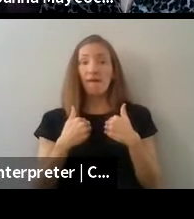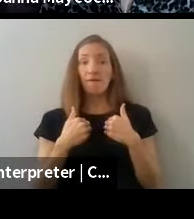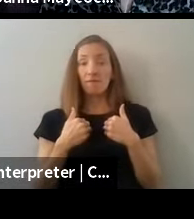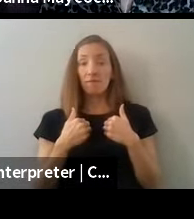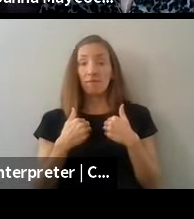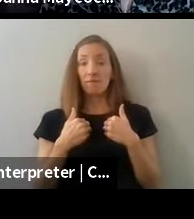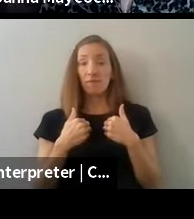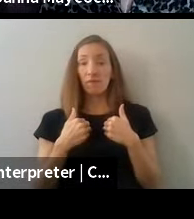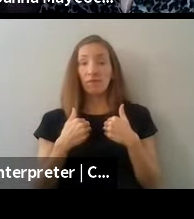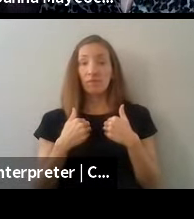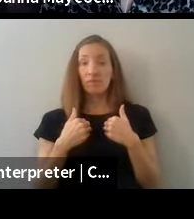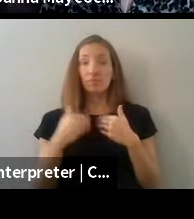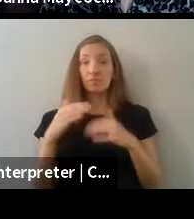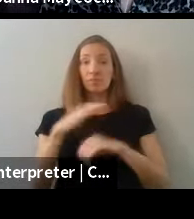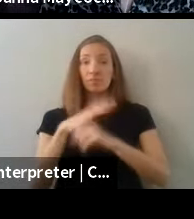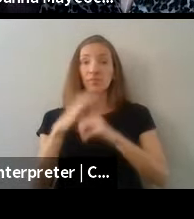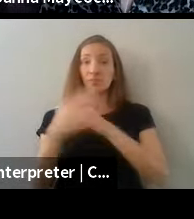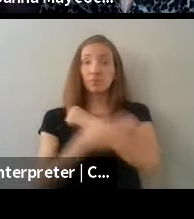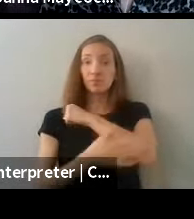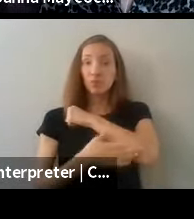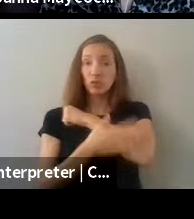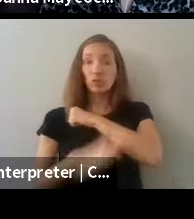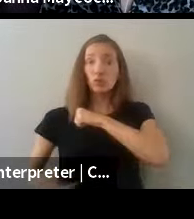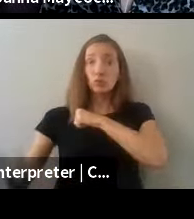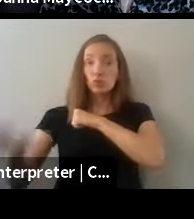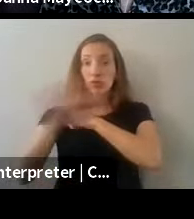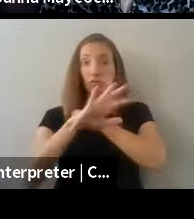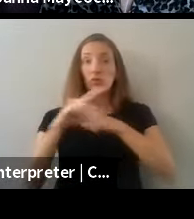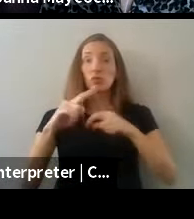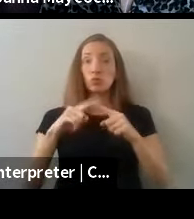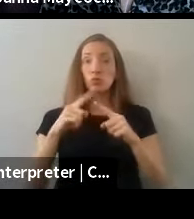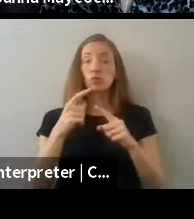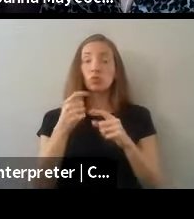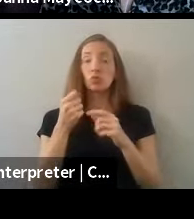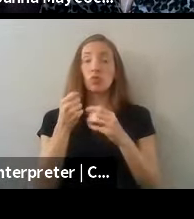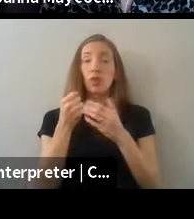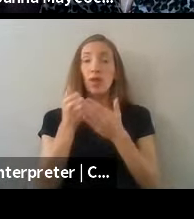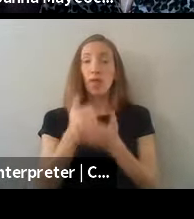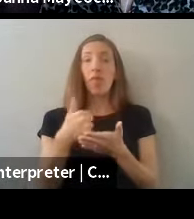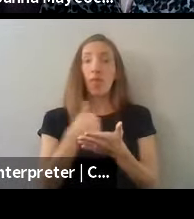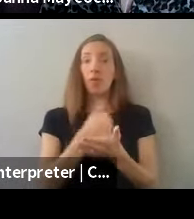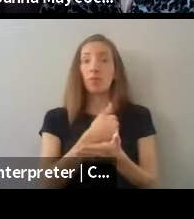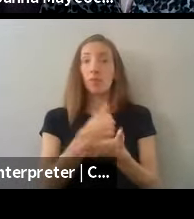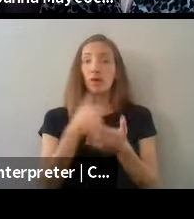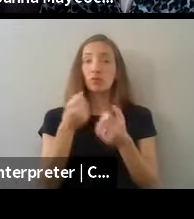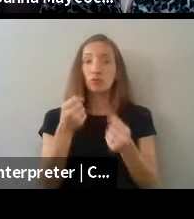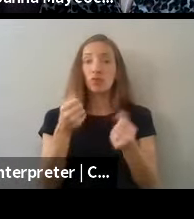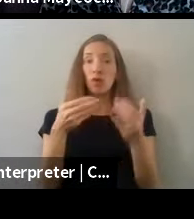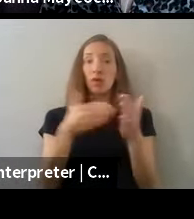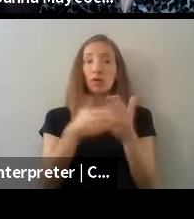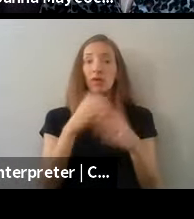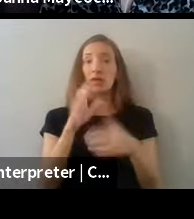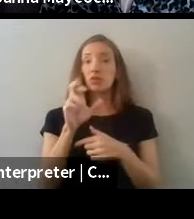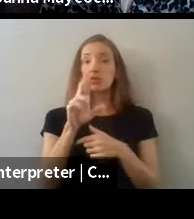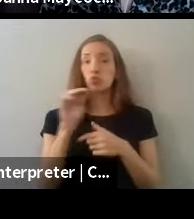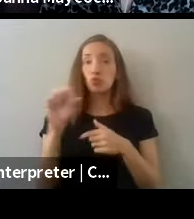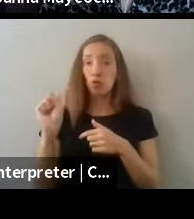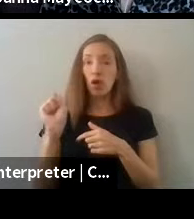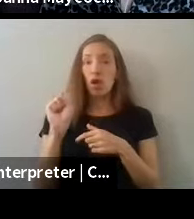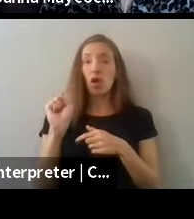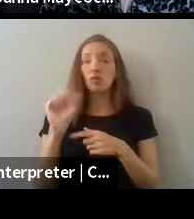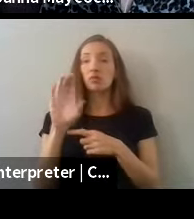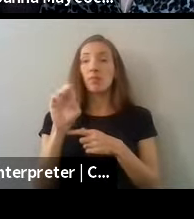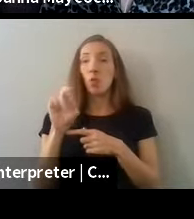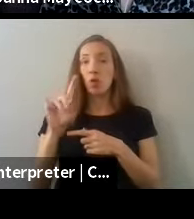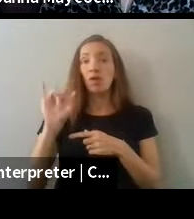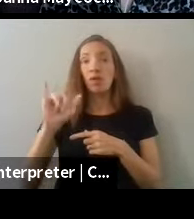countries around us to come up with a strong way to deal with cross-border, because that is the way our FGM is rising, by other countries